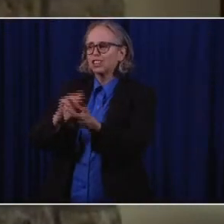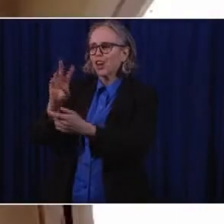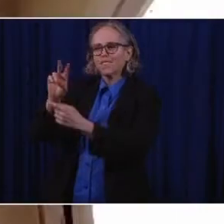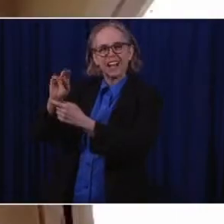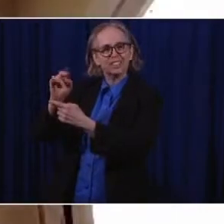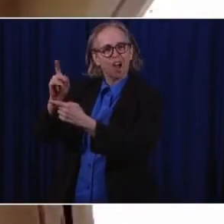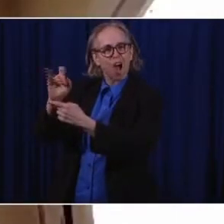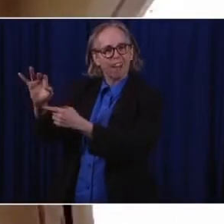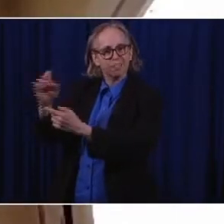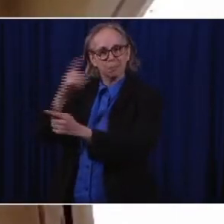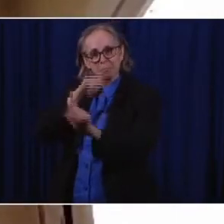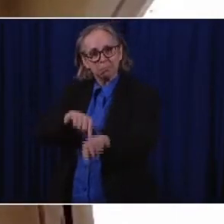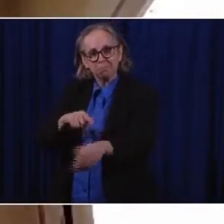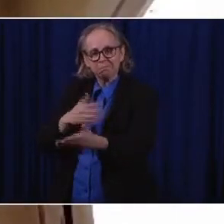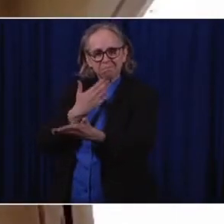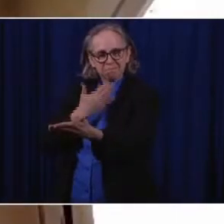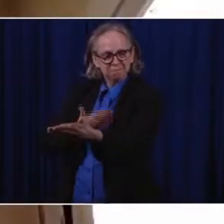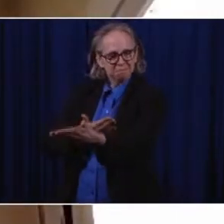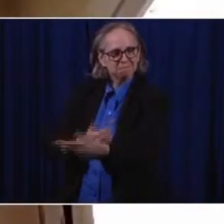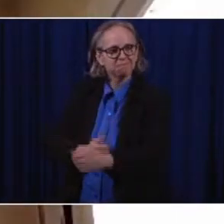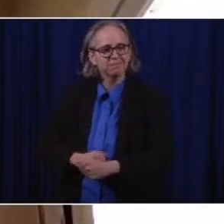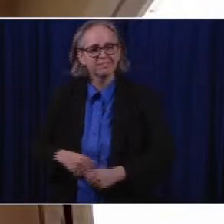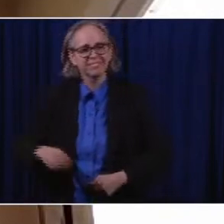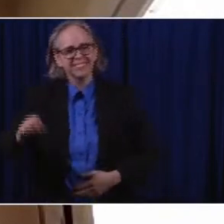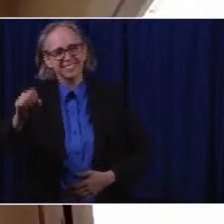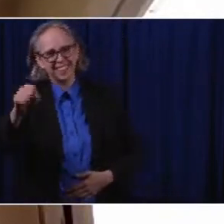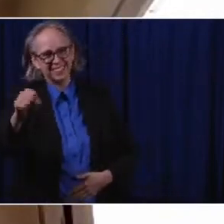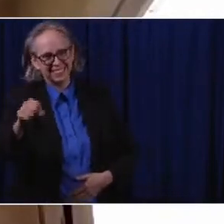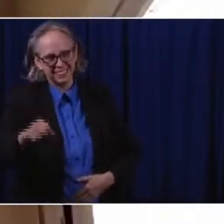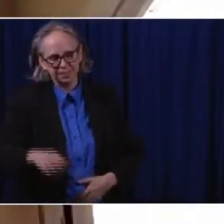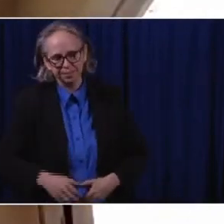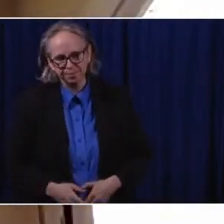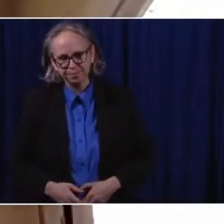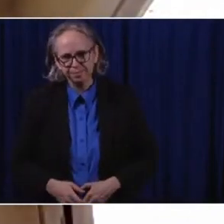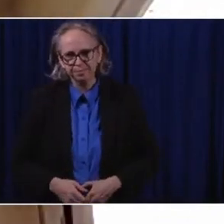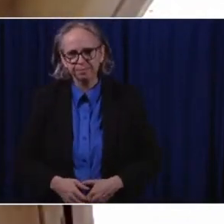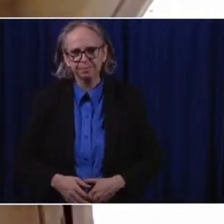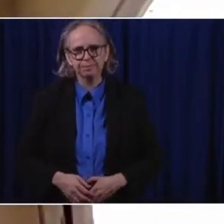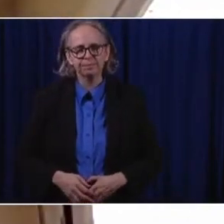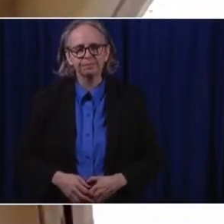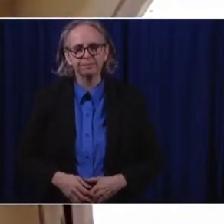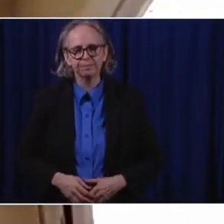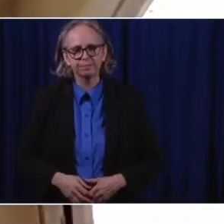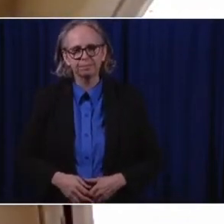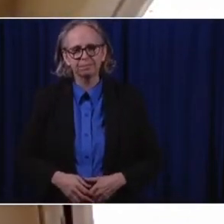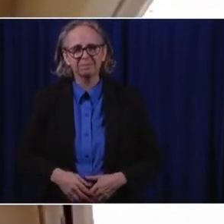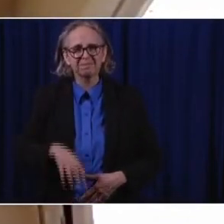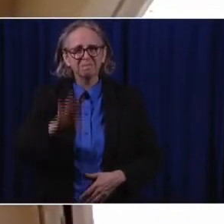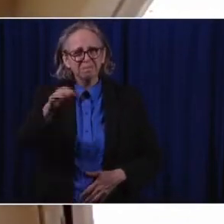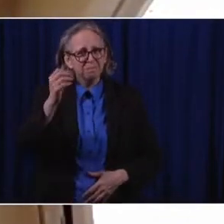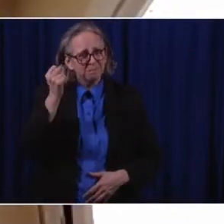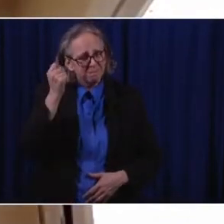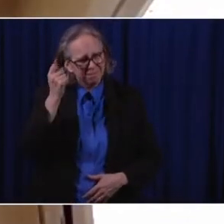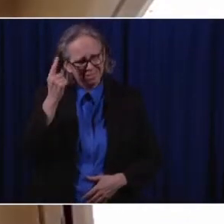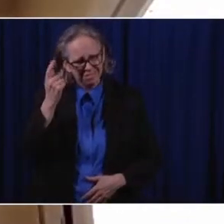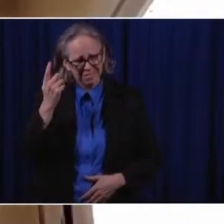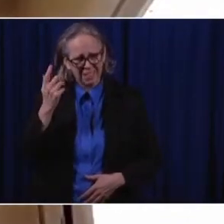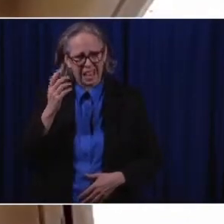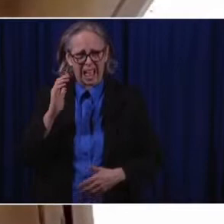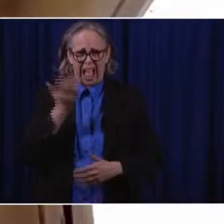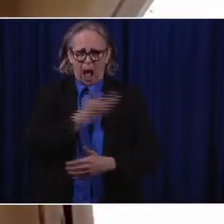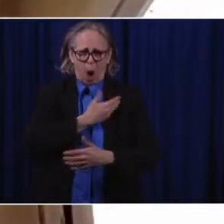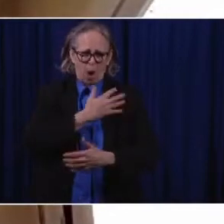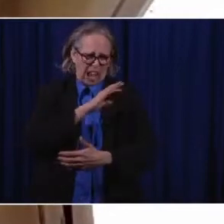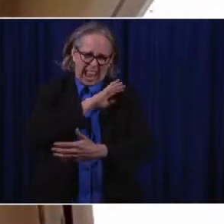can imagine that all of our work and our effort is, in fact, to assure that our ability to care for